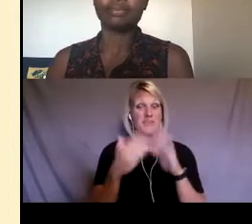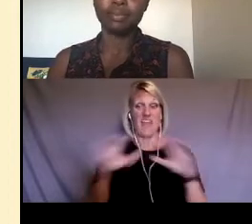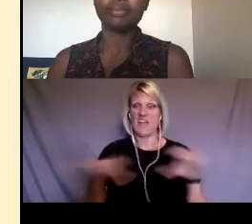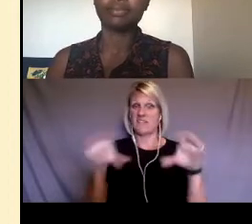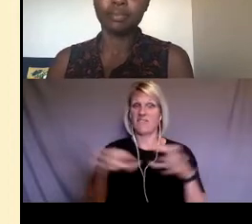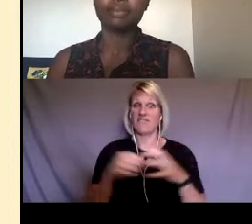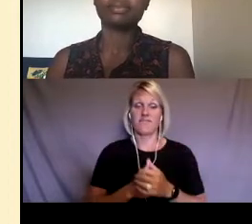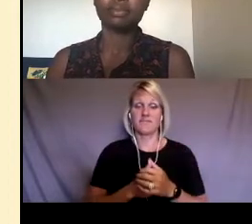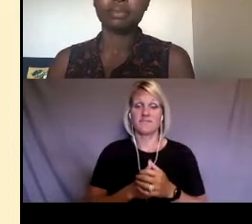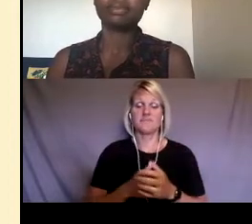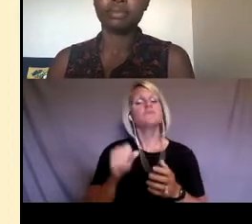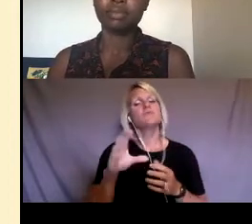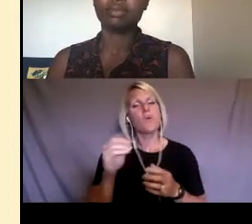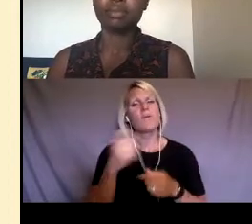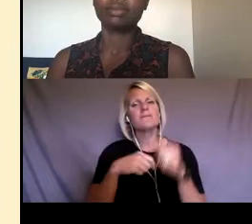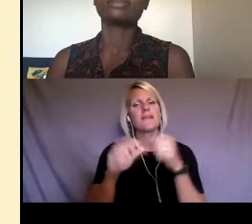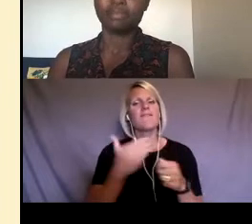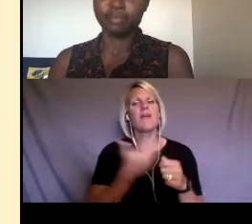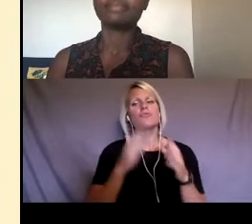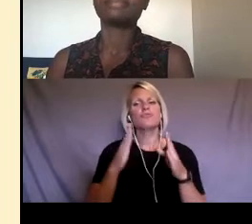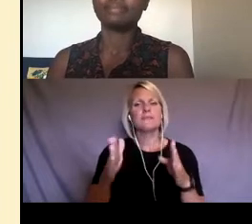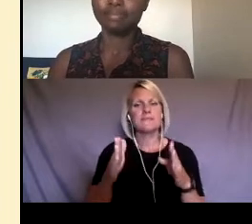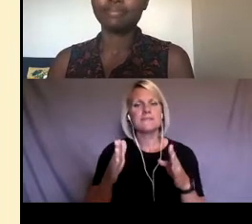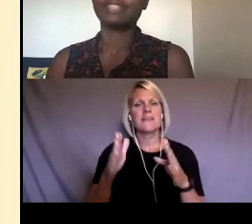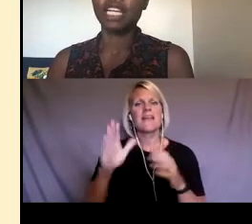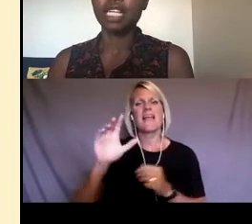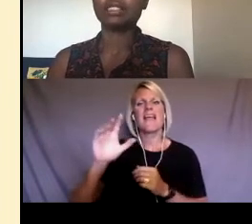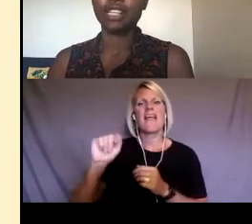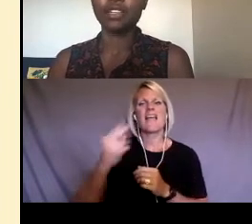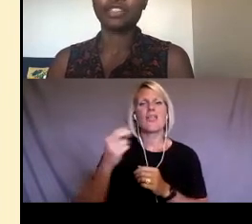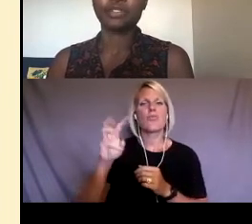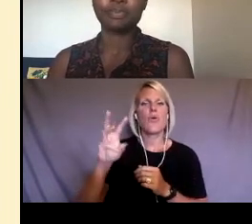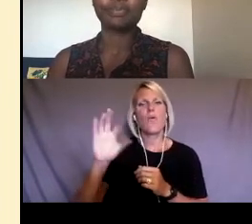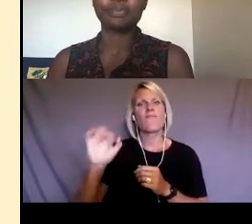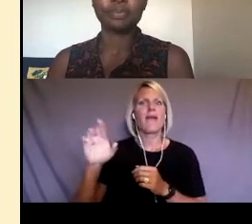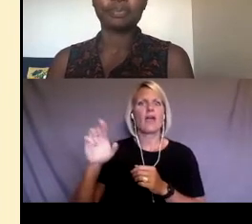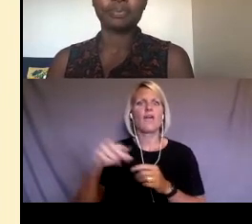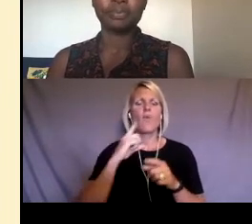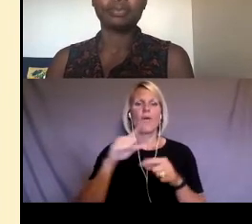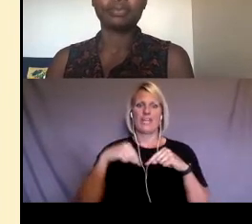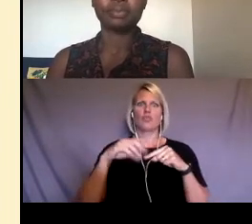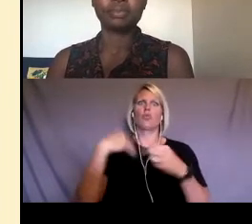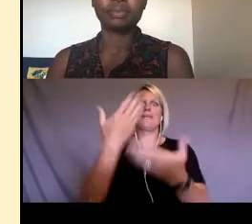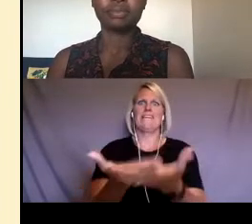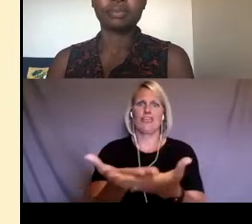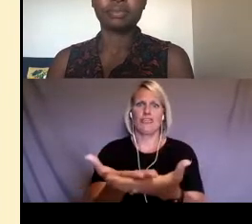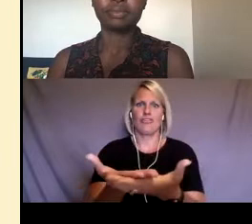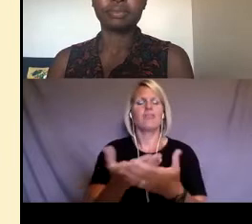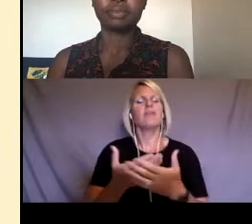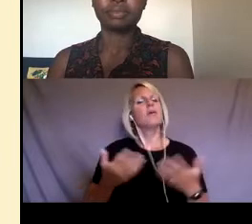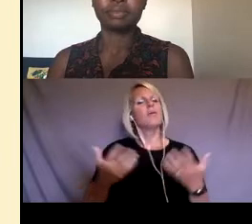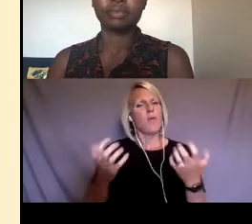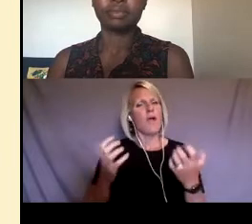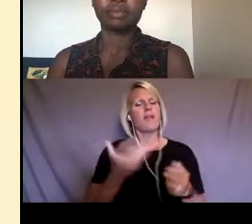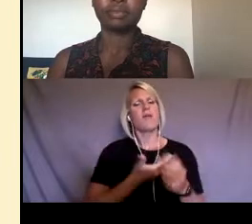our street being used as a thoroughfare for cars to get from point A to point B, we'd like to see our communities